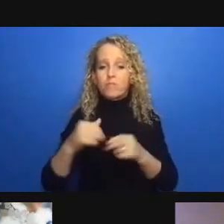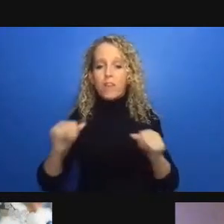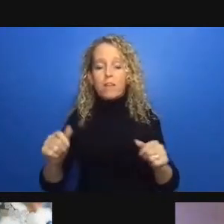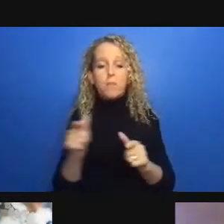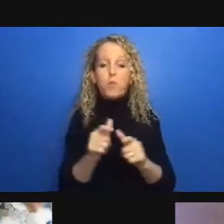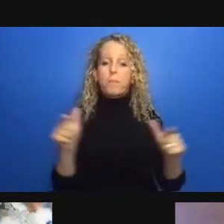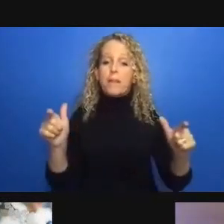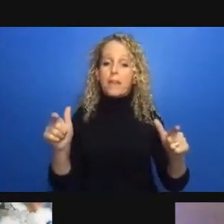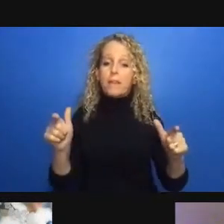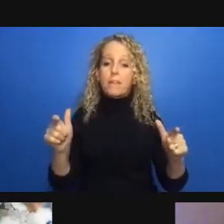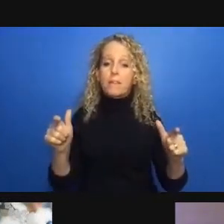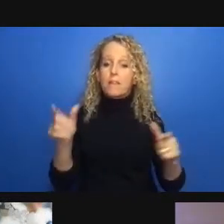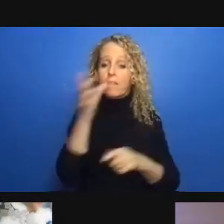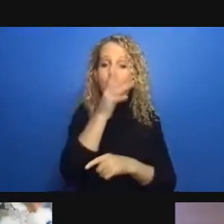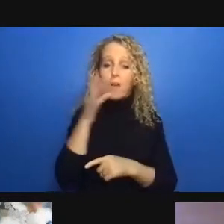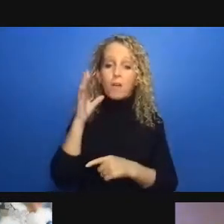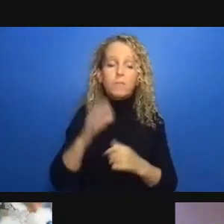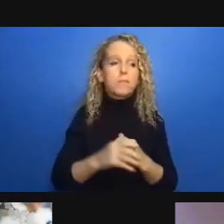programs in place that